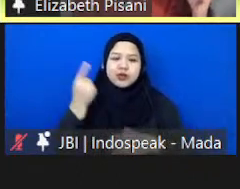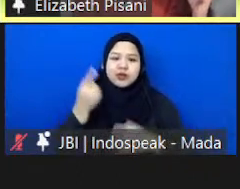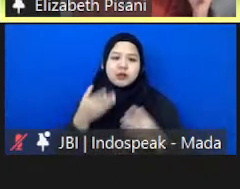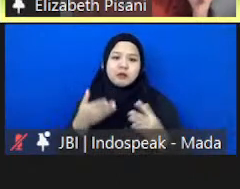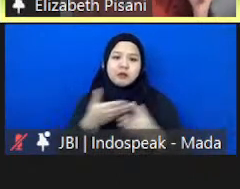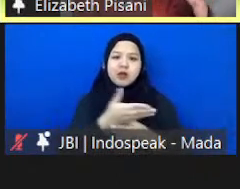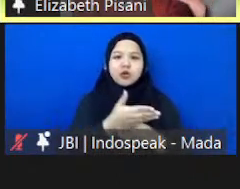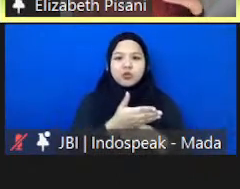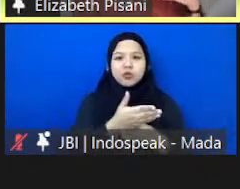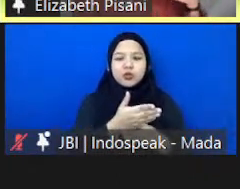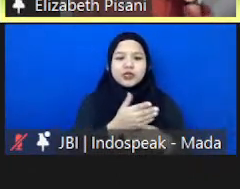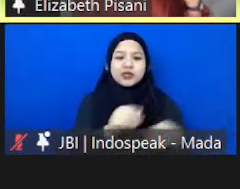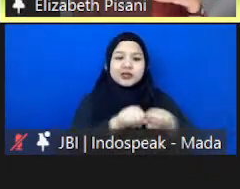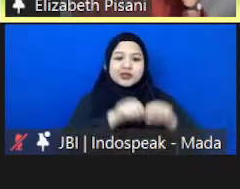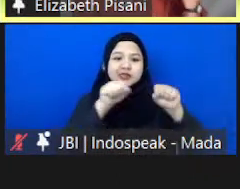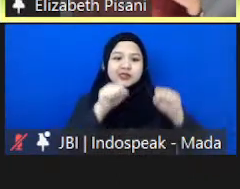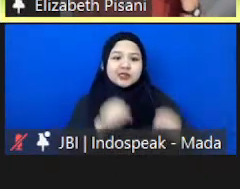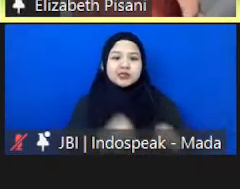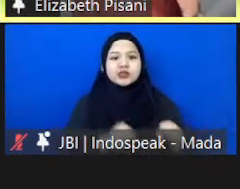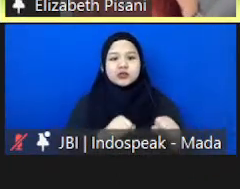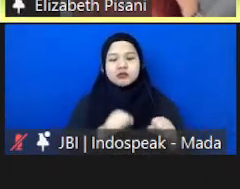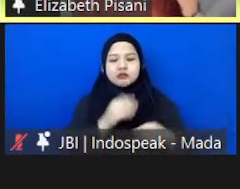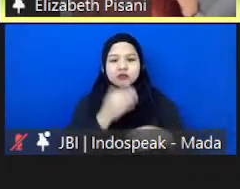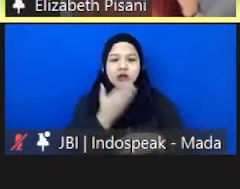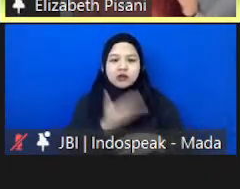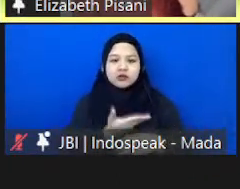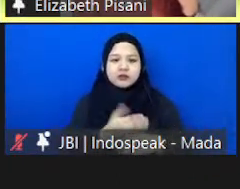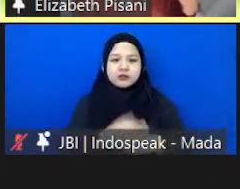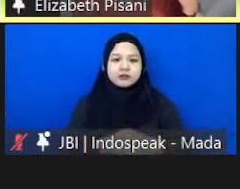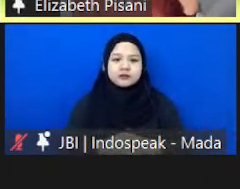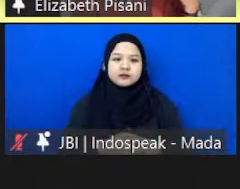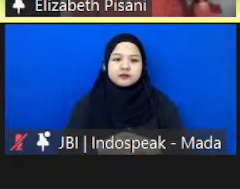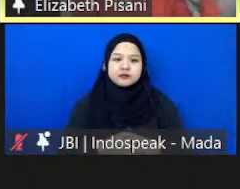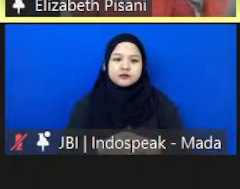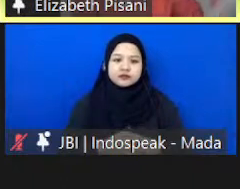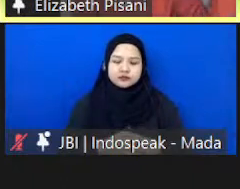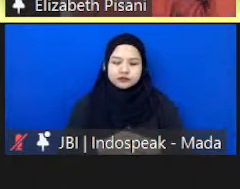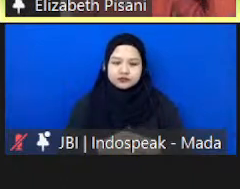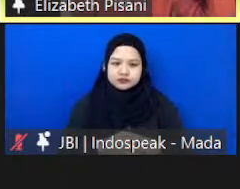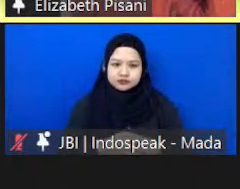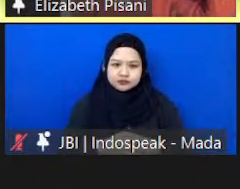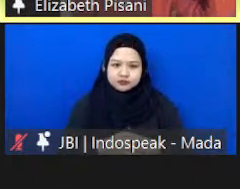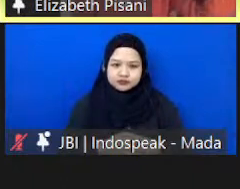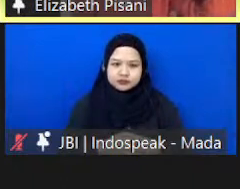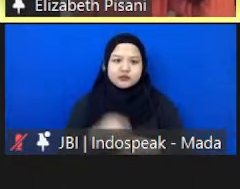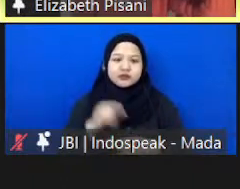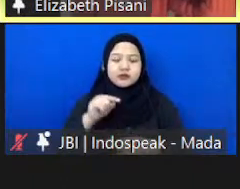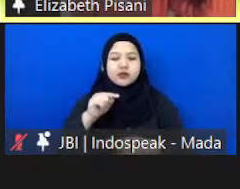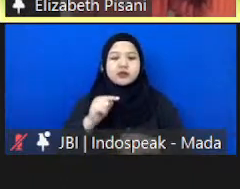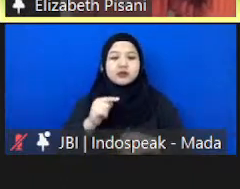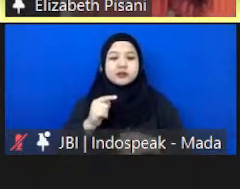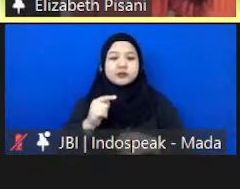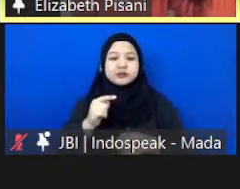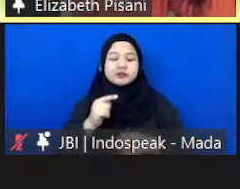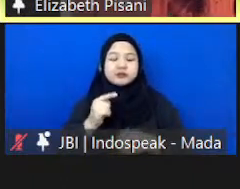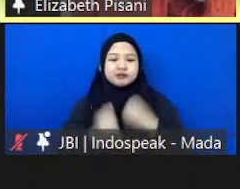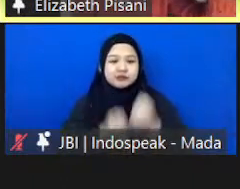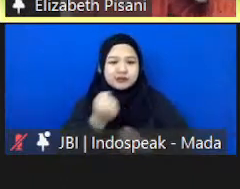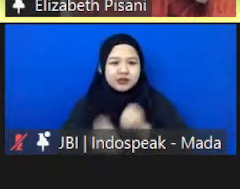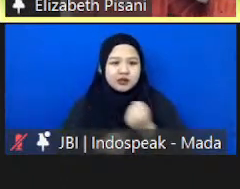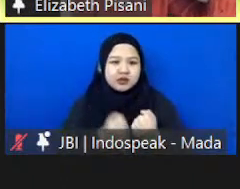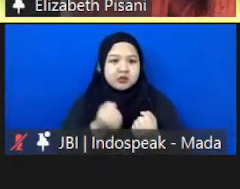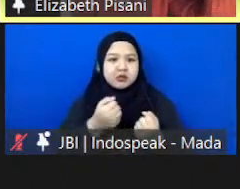auction system. So, of course, a lot of companies bid very enthusiastically. The Ministry of Health set ceiling prices